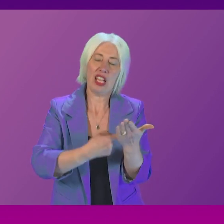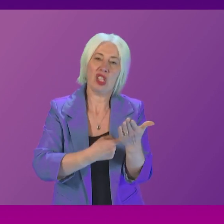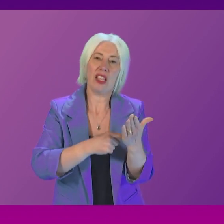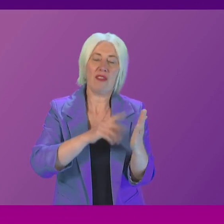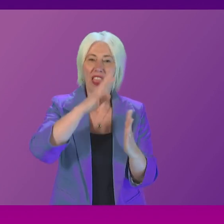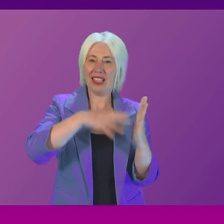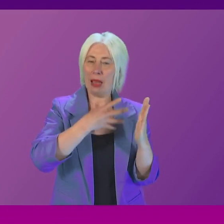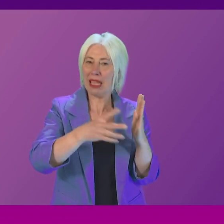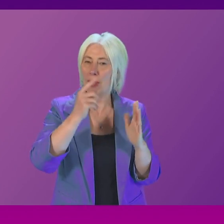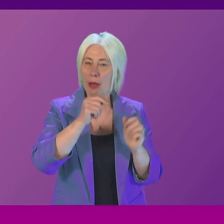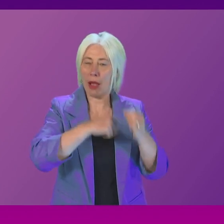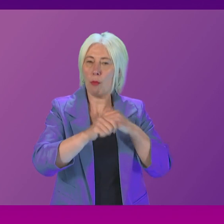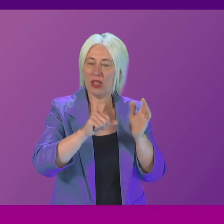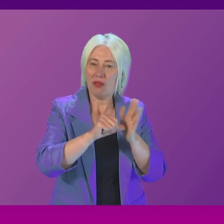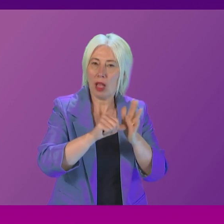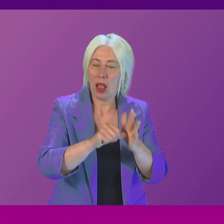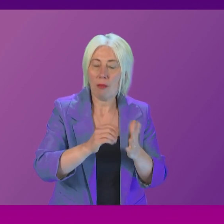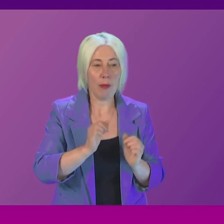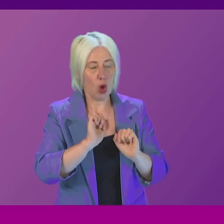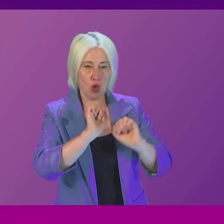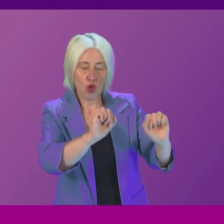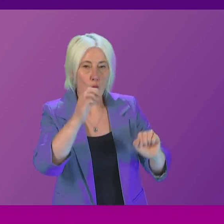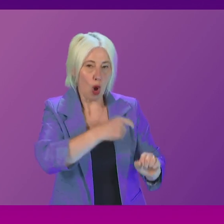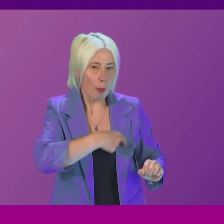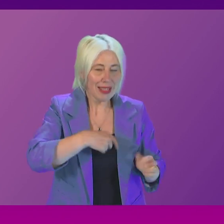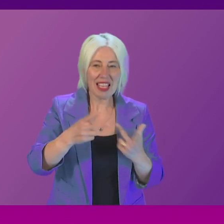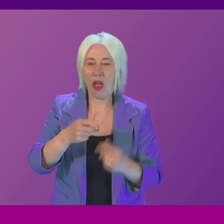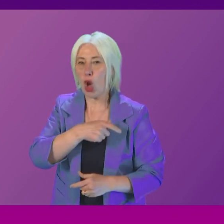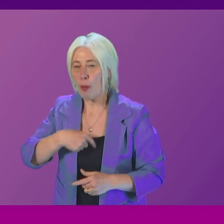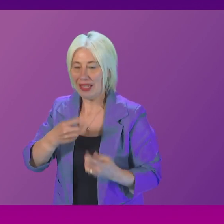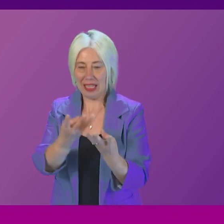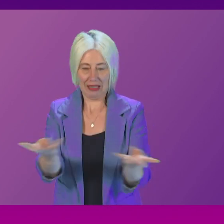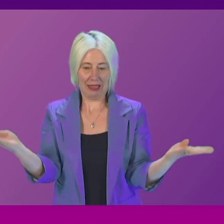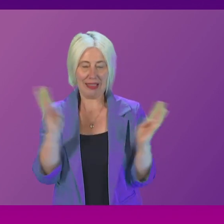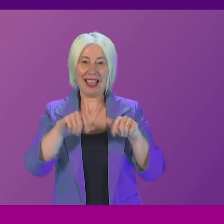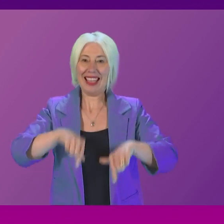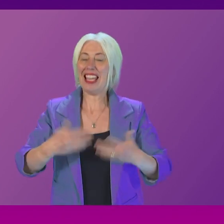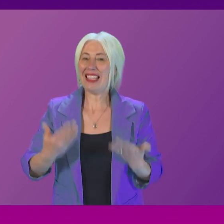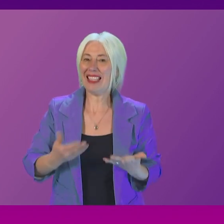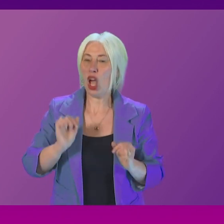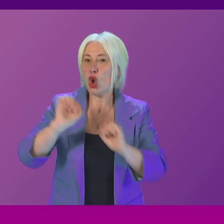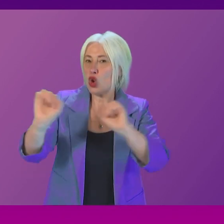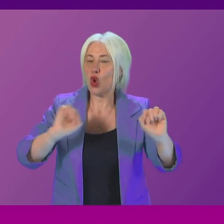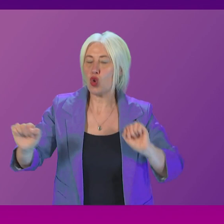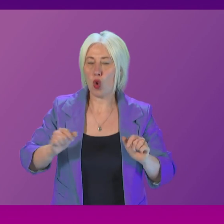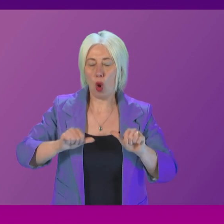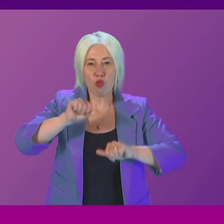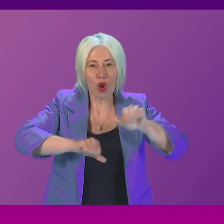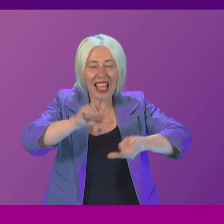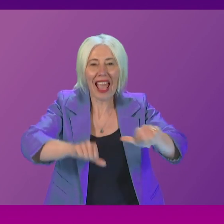into difficulty, and therefore your own and other committees around this table, their own processes and